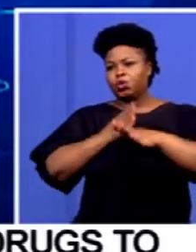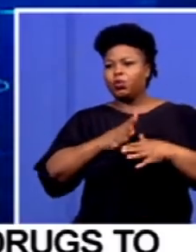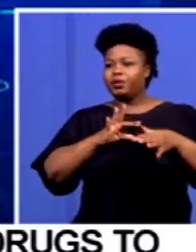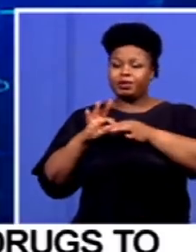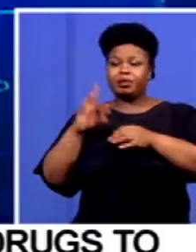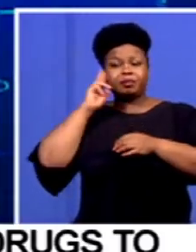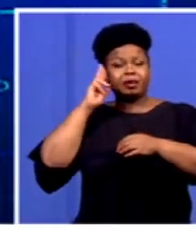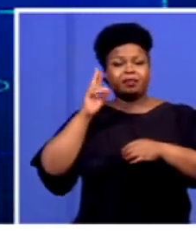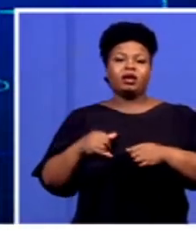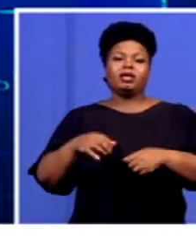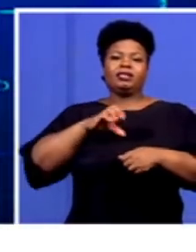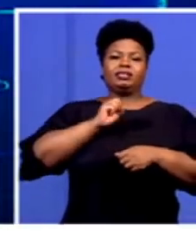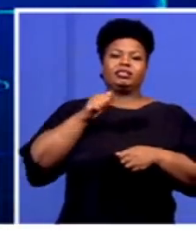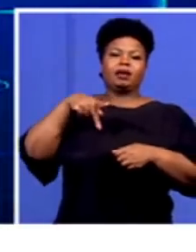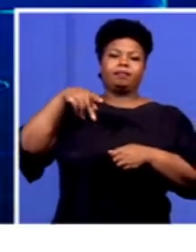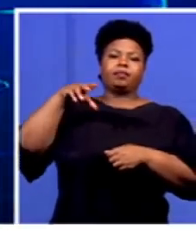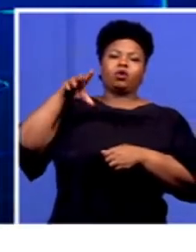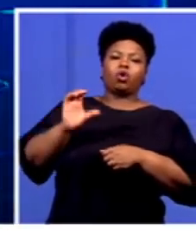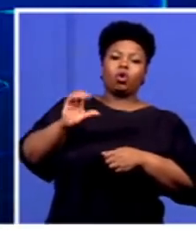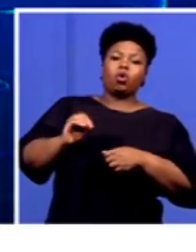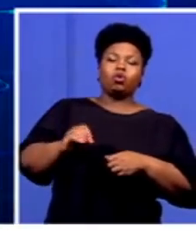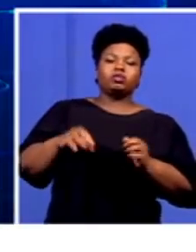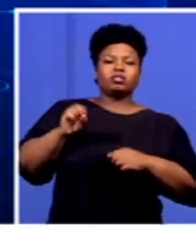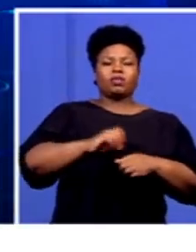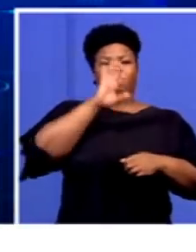a member country of SAPCO, the South African Regional Police Chiefs